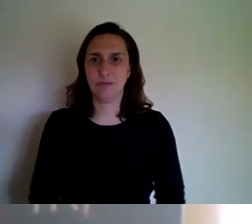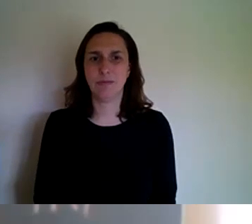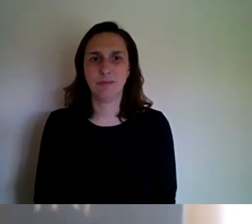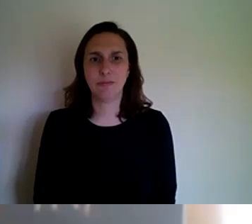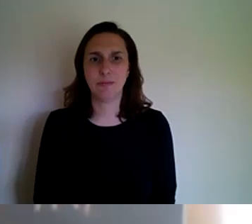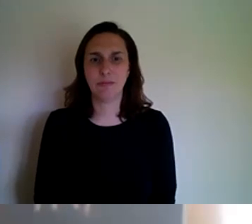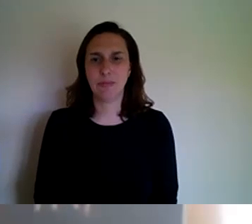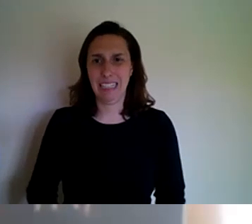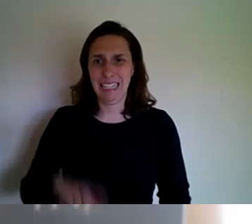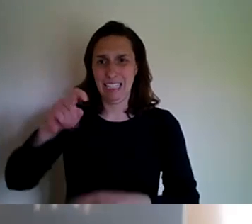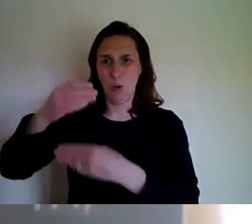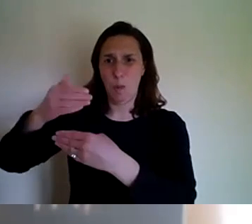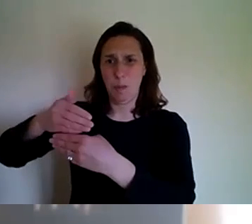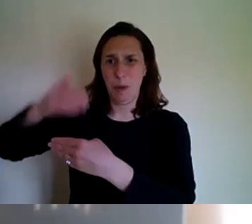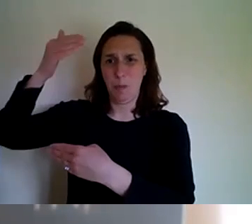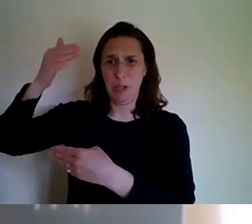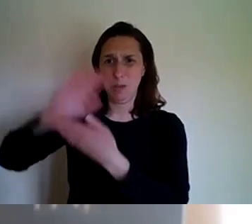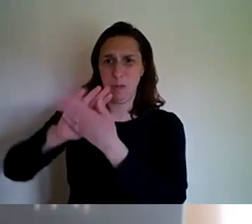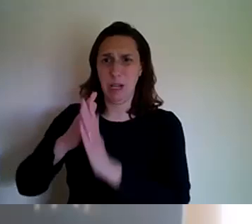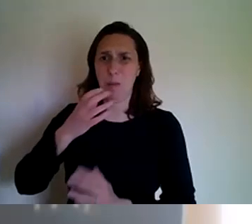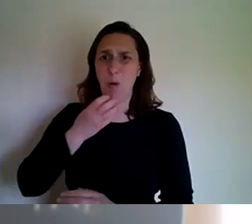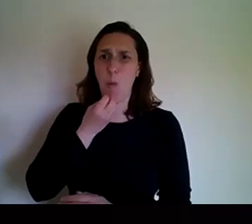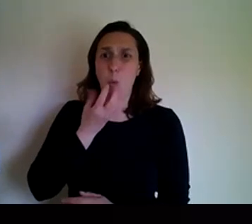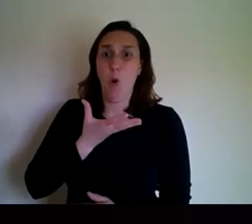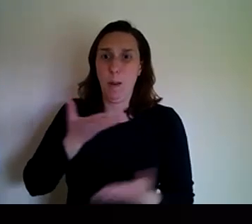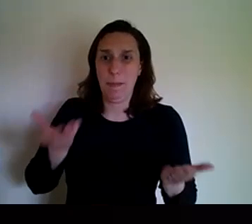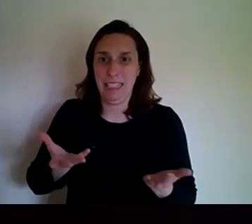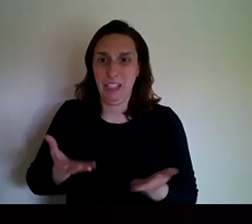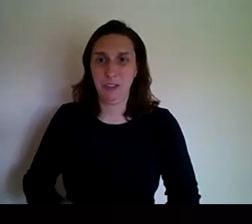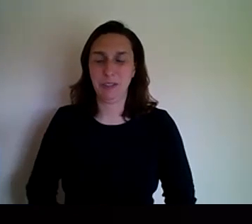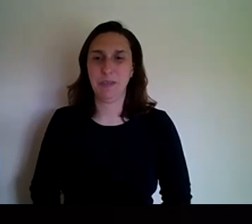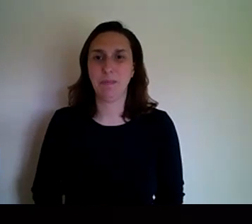Up some windows in here. It's very, very warm. All right. So I think